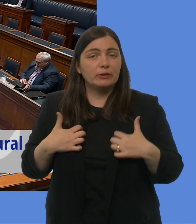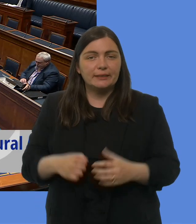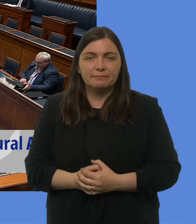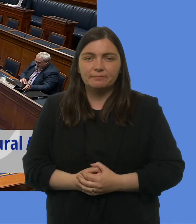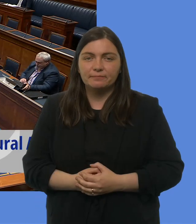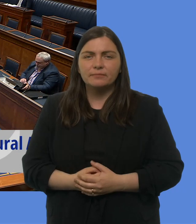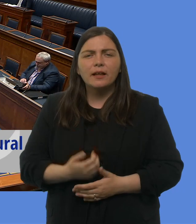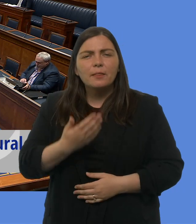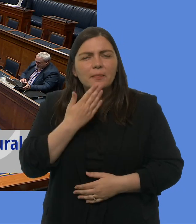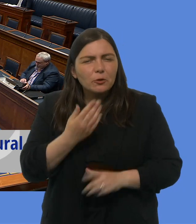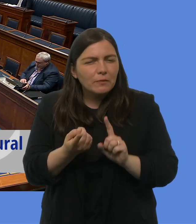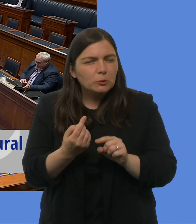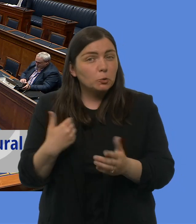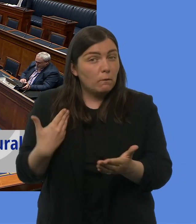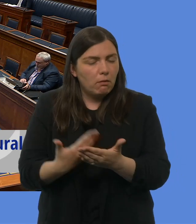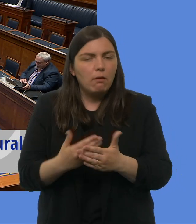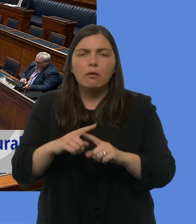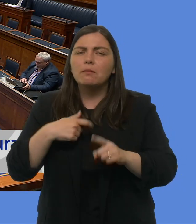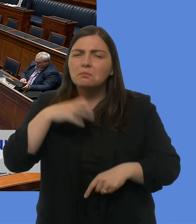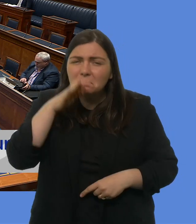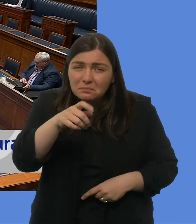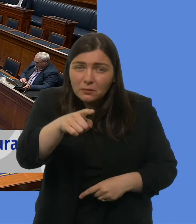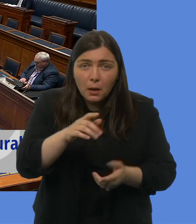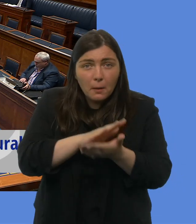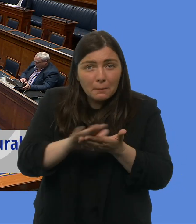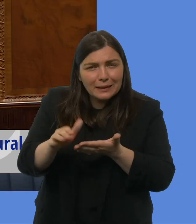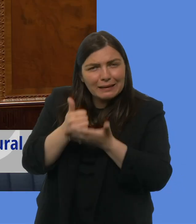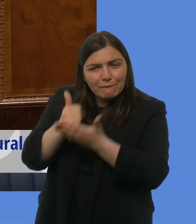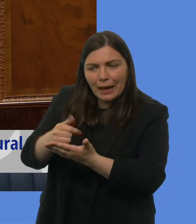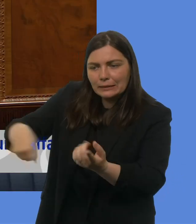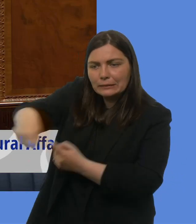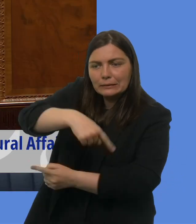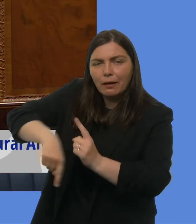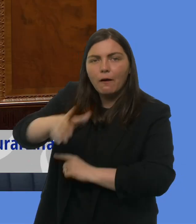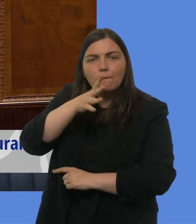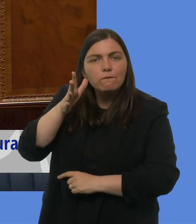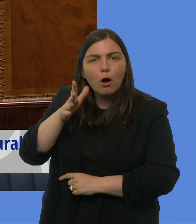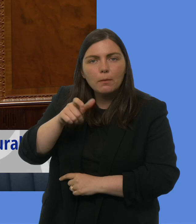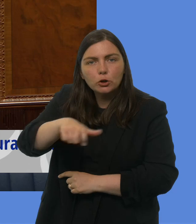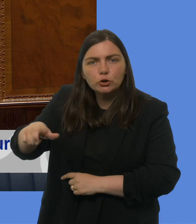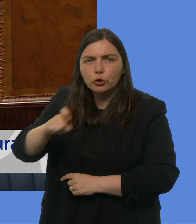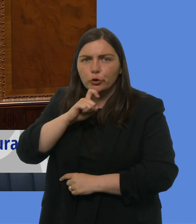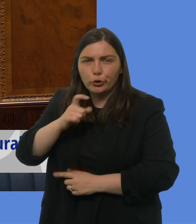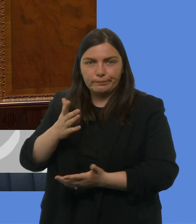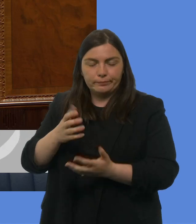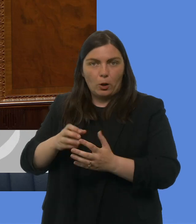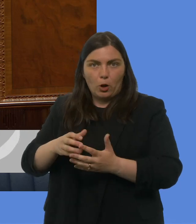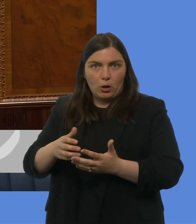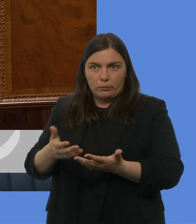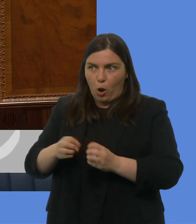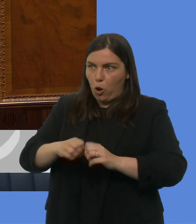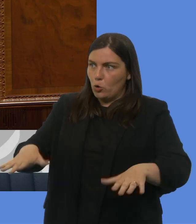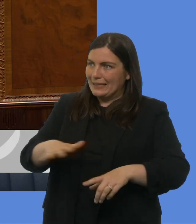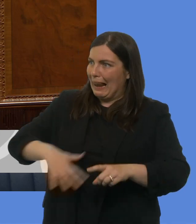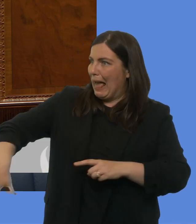so far, but can the Minister advise farmers who are losing land due to the A5 what they should do with their entitlements if they no longer have